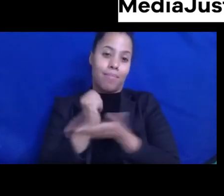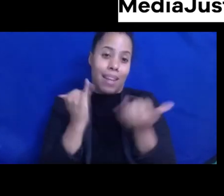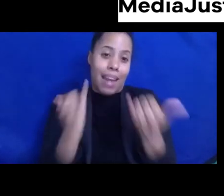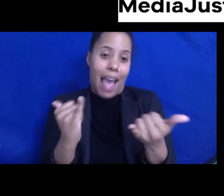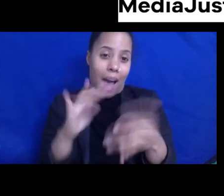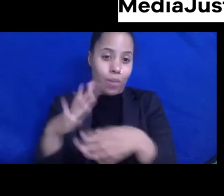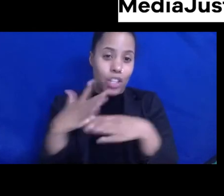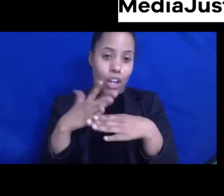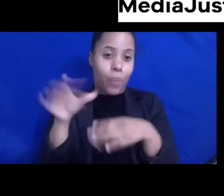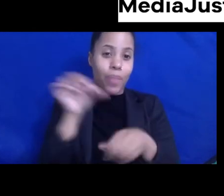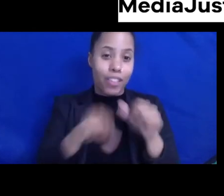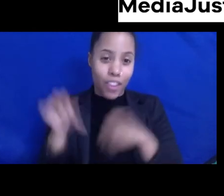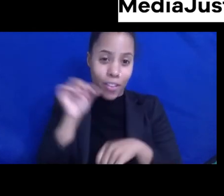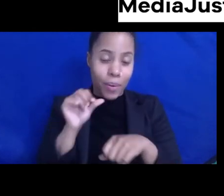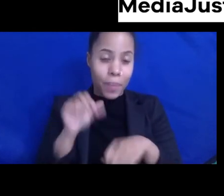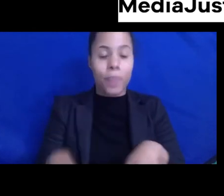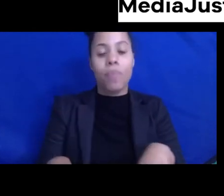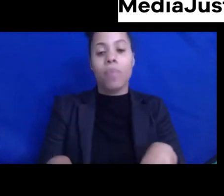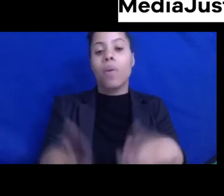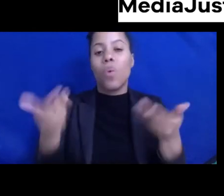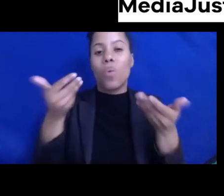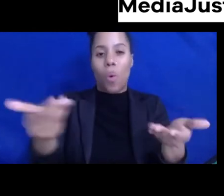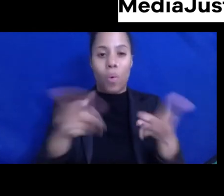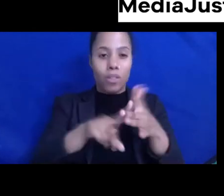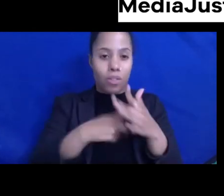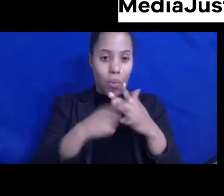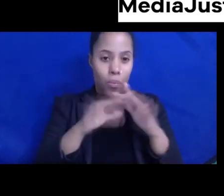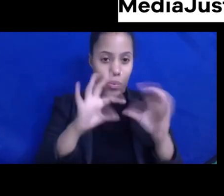Let's start with group one.